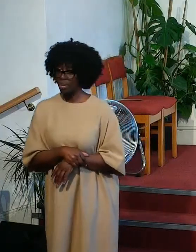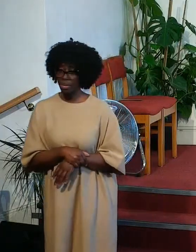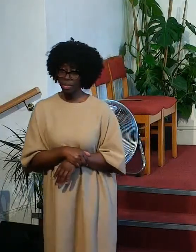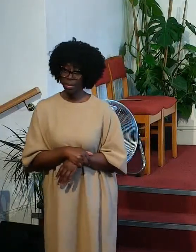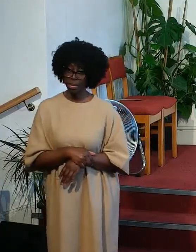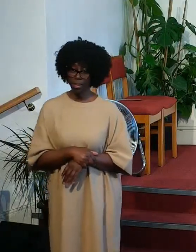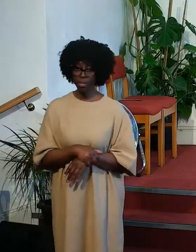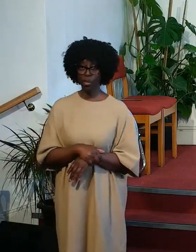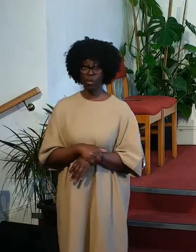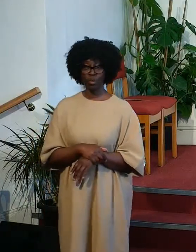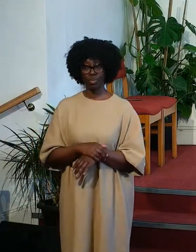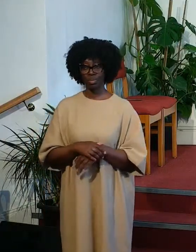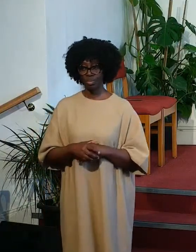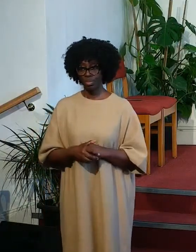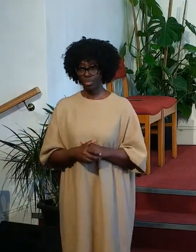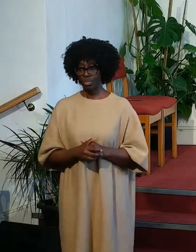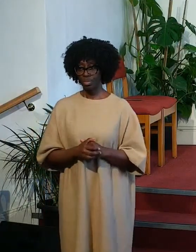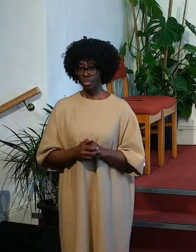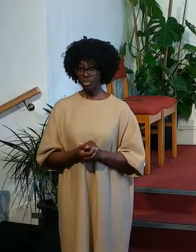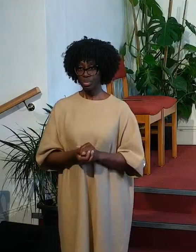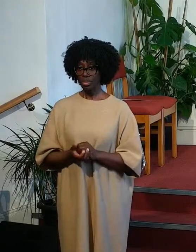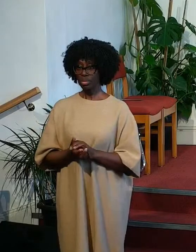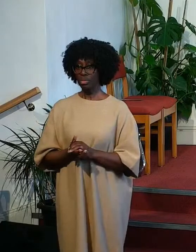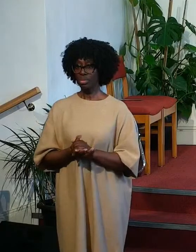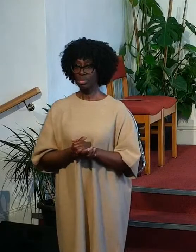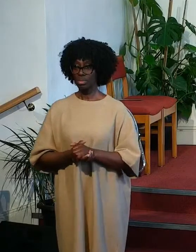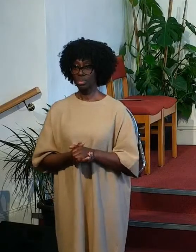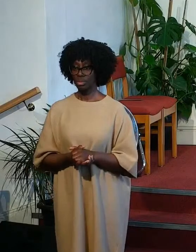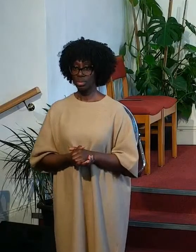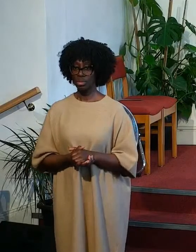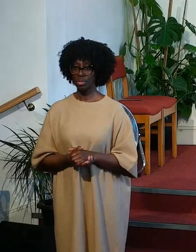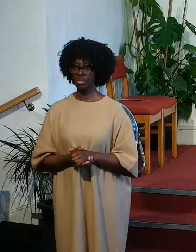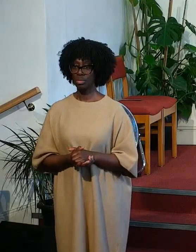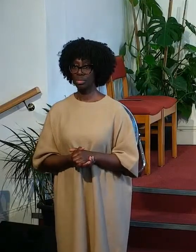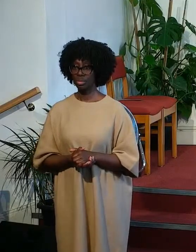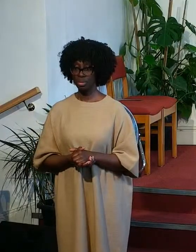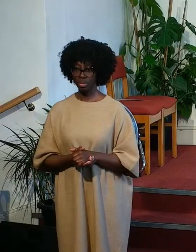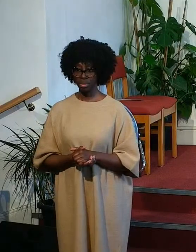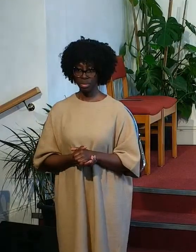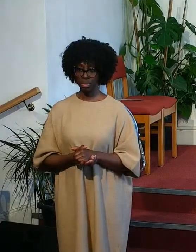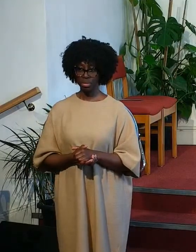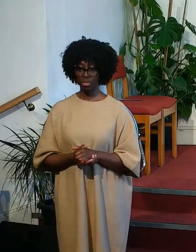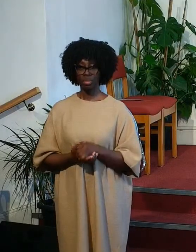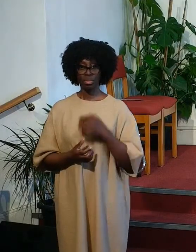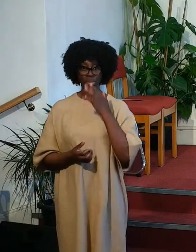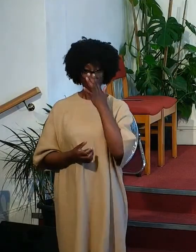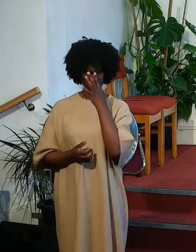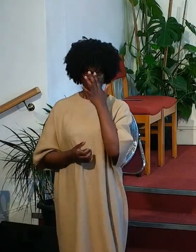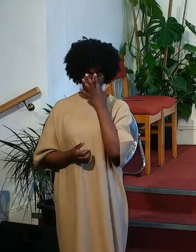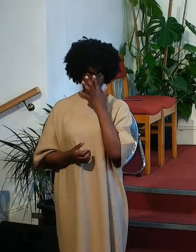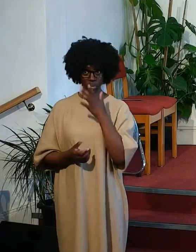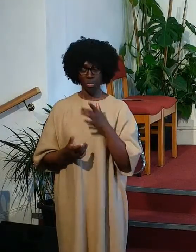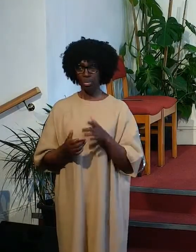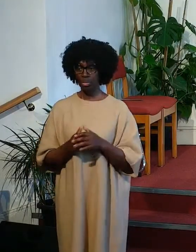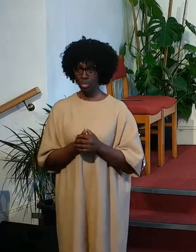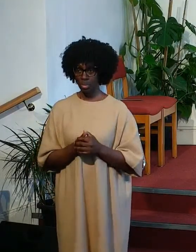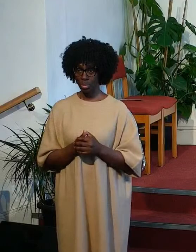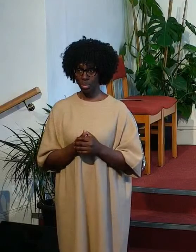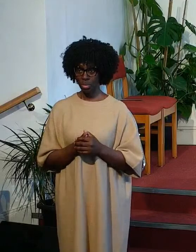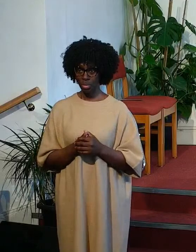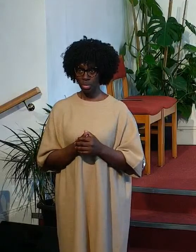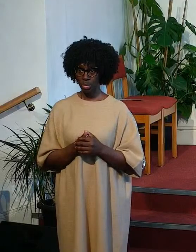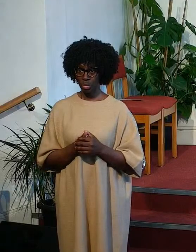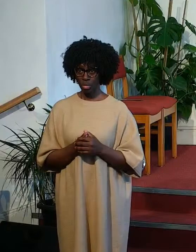Hi. I just wanted to address Neil's question about GDD. You've